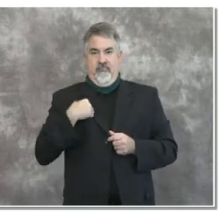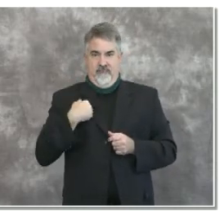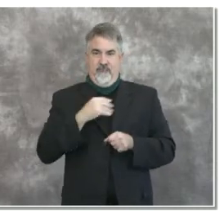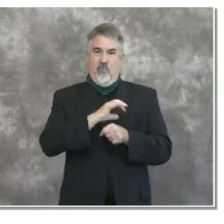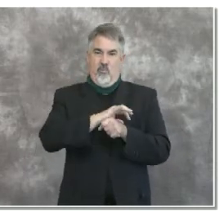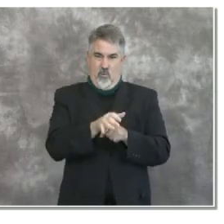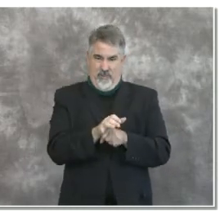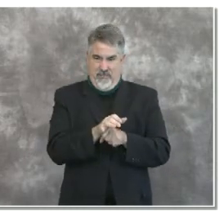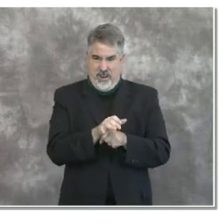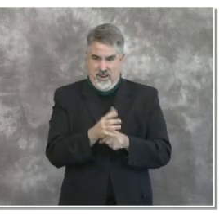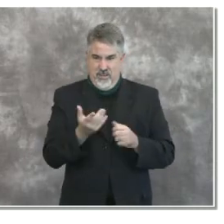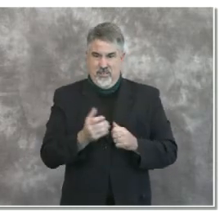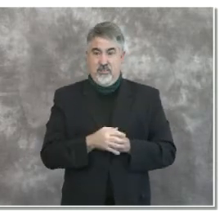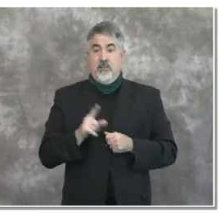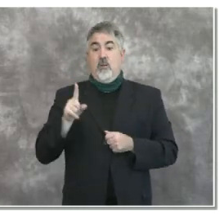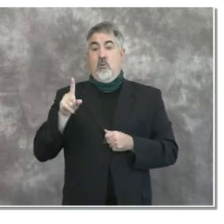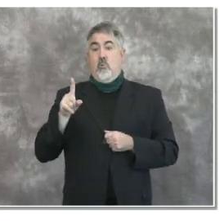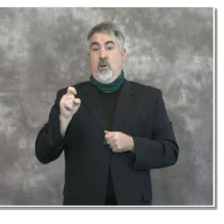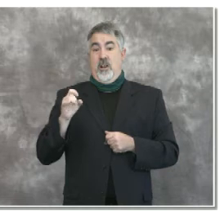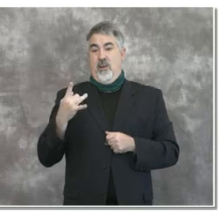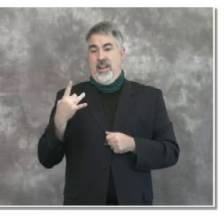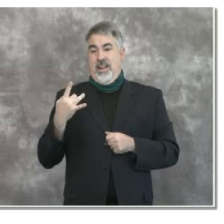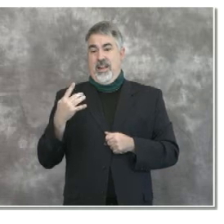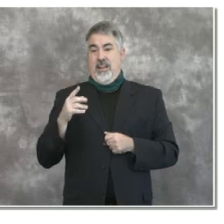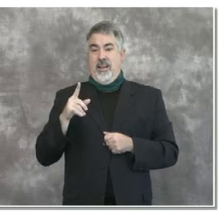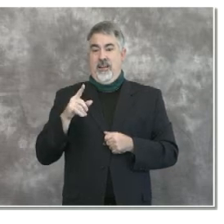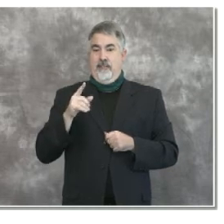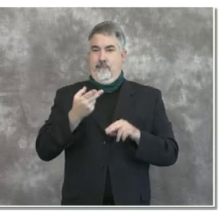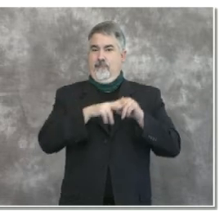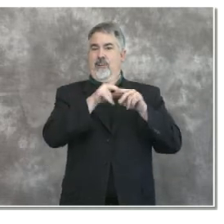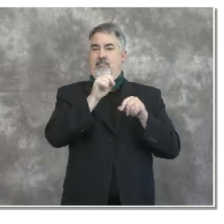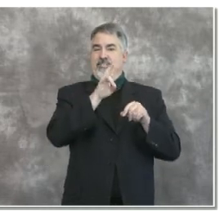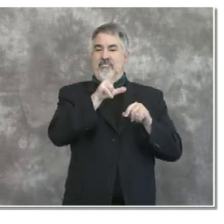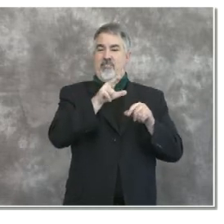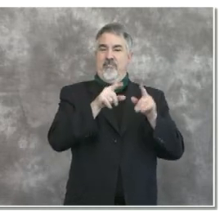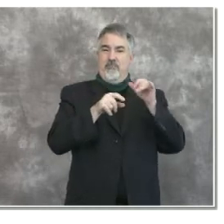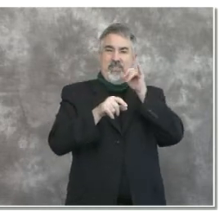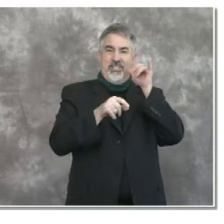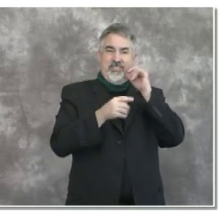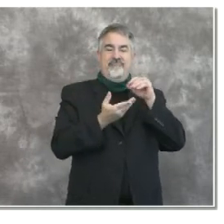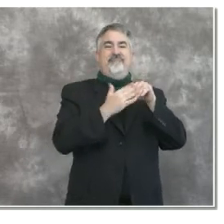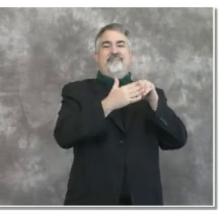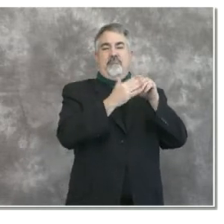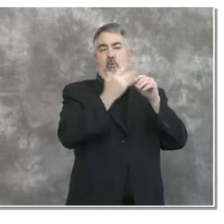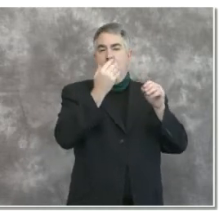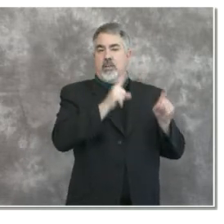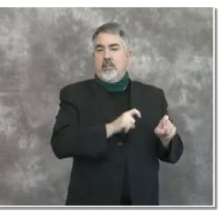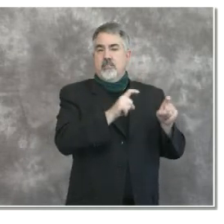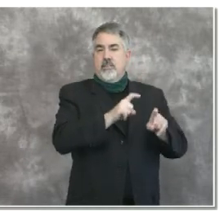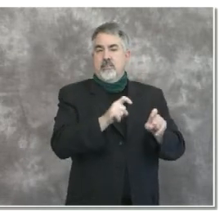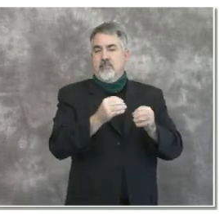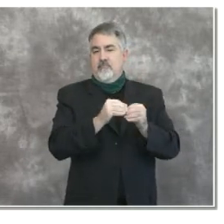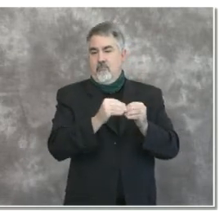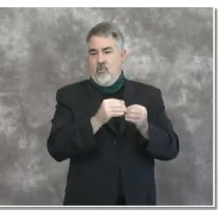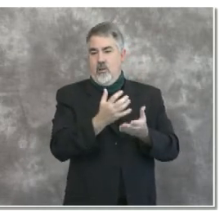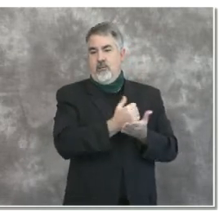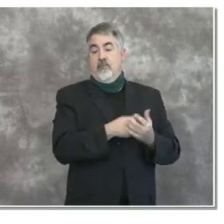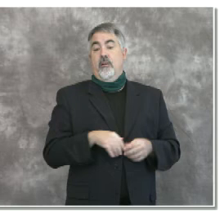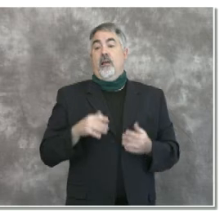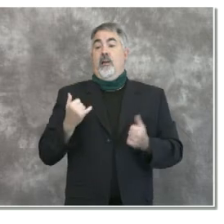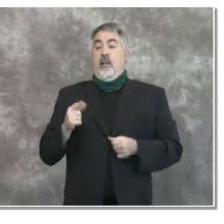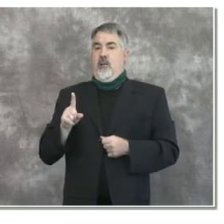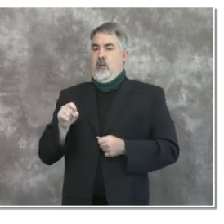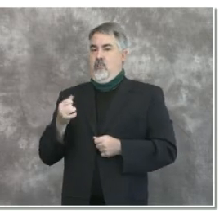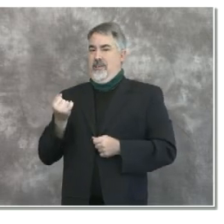cases, which is 173 more cases than reported yesterday, as well as 118 deaths, which